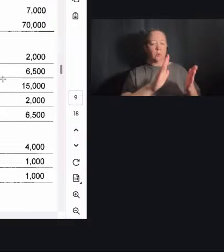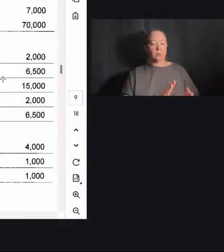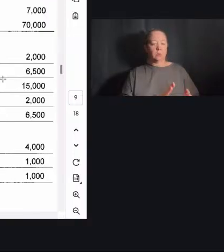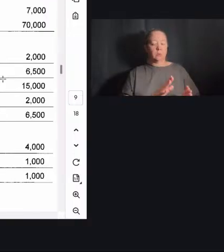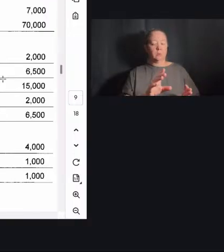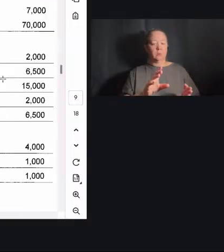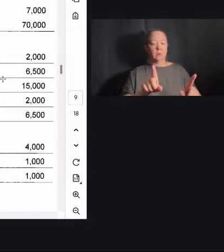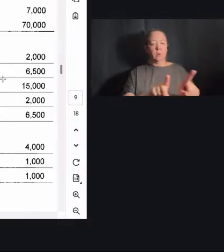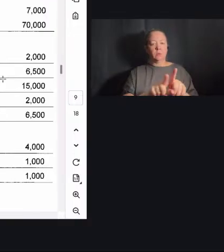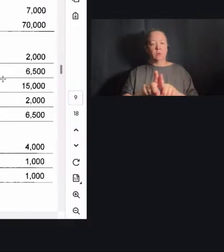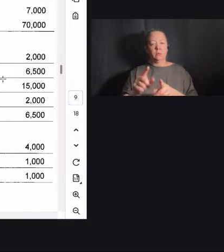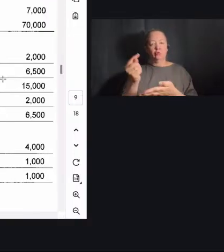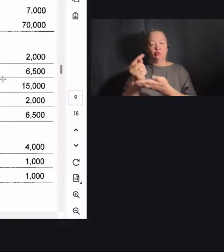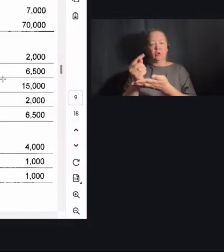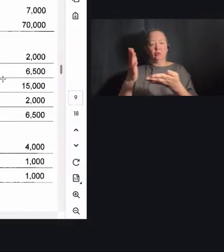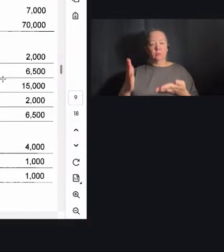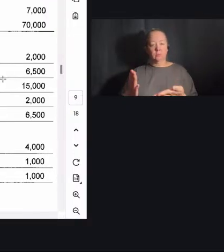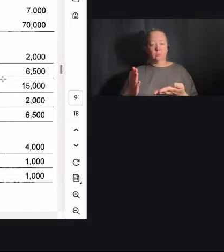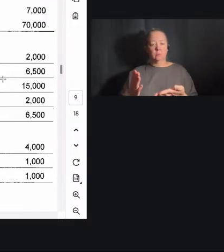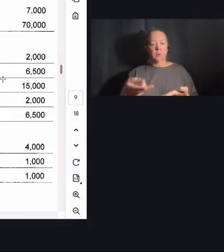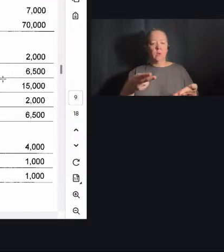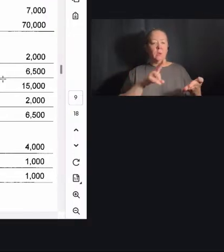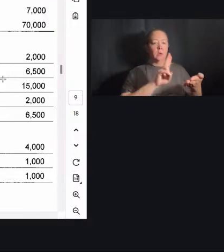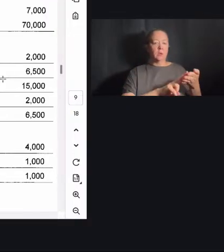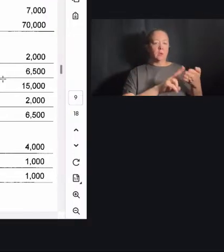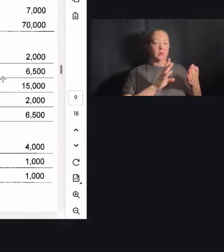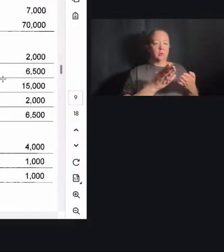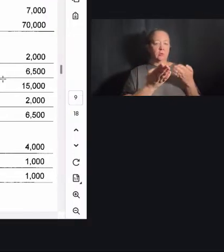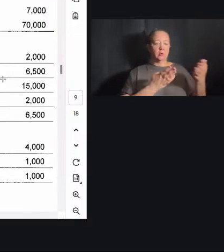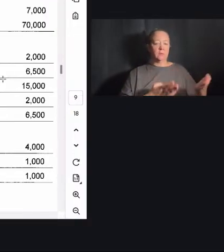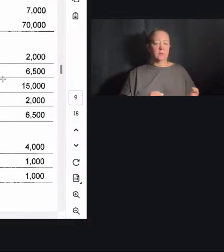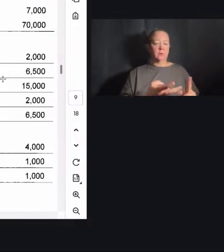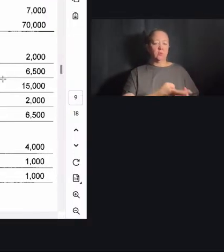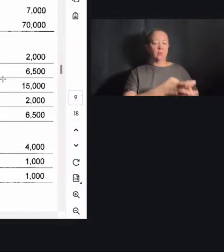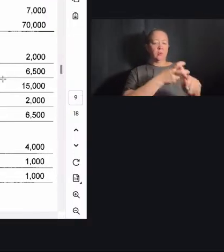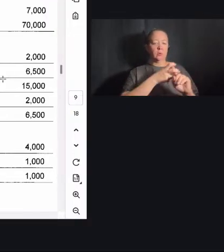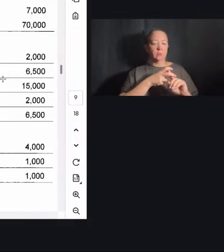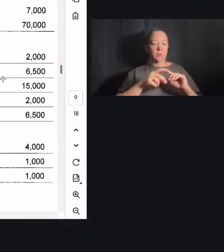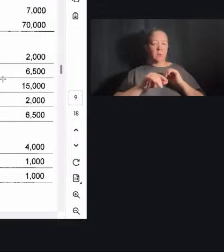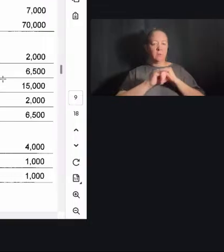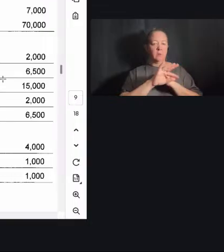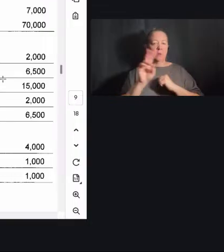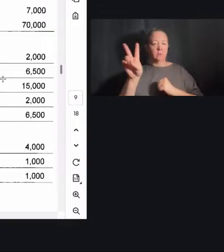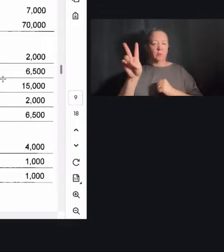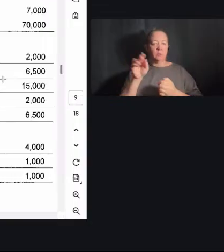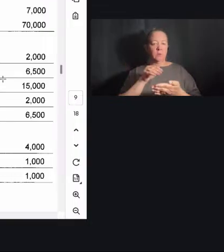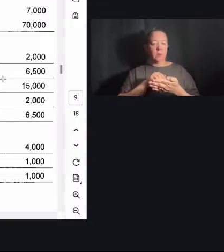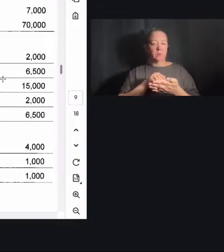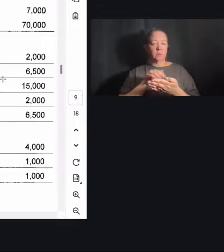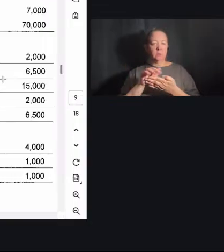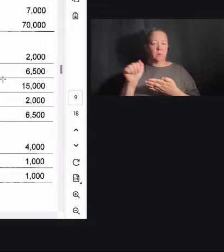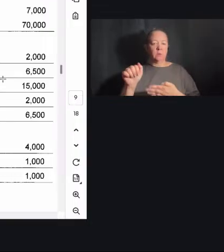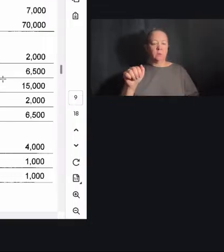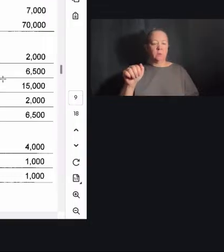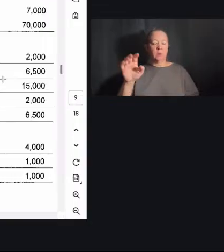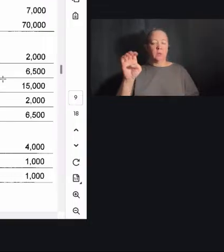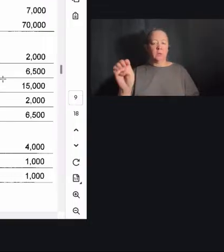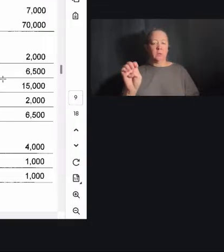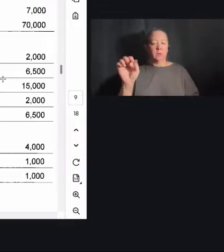Contractual services, recruitment and advertisement, we have at $2,000. EAP, we have